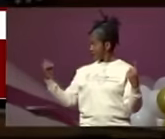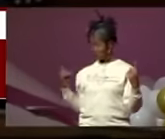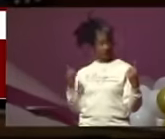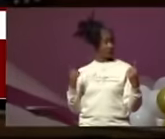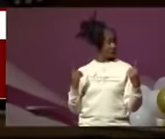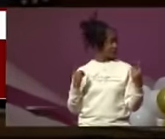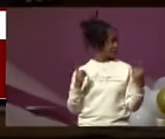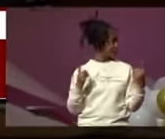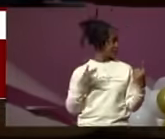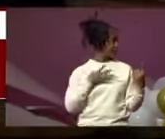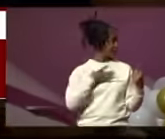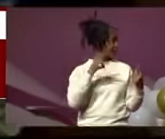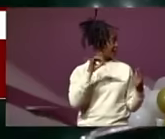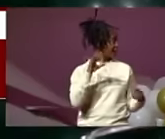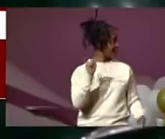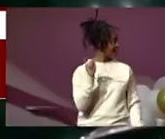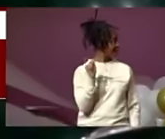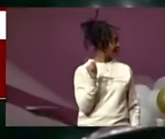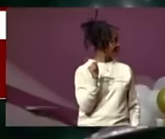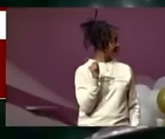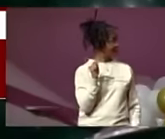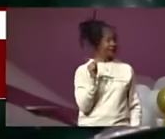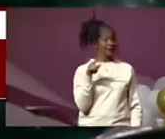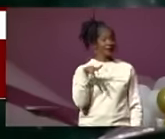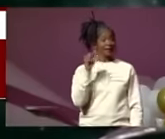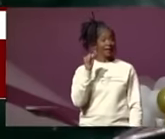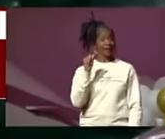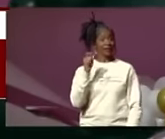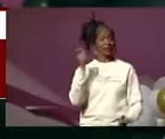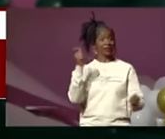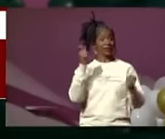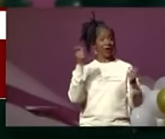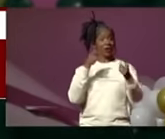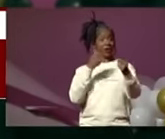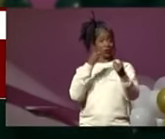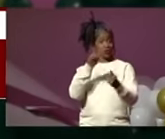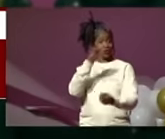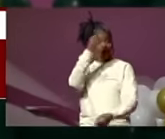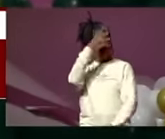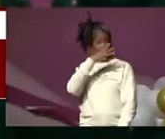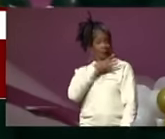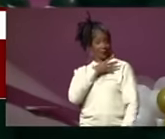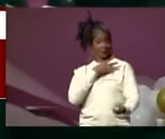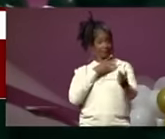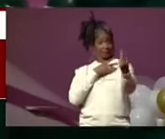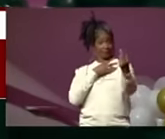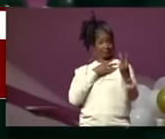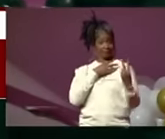I love it. I love it. Yeah, y'all, let's celebrate them coming.